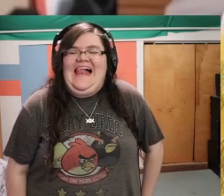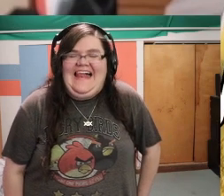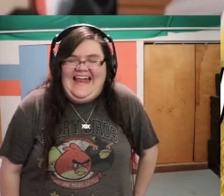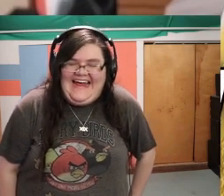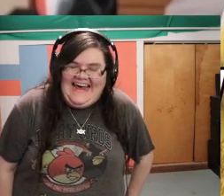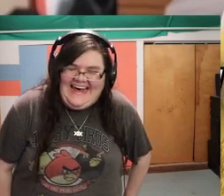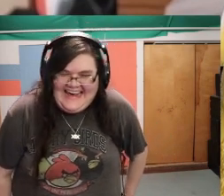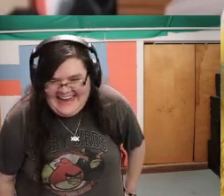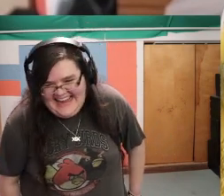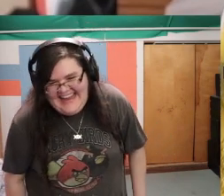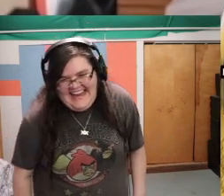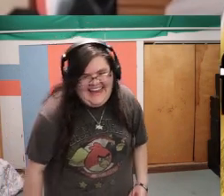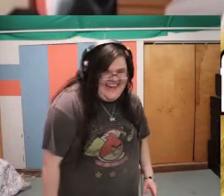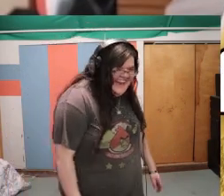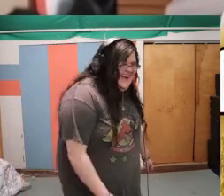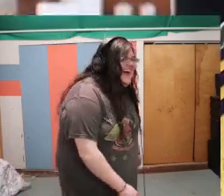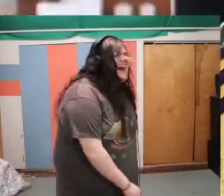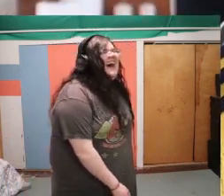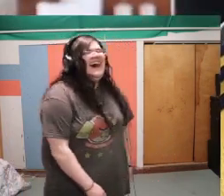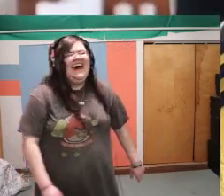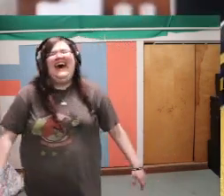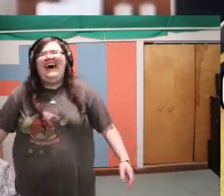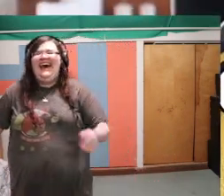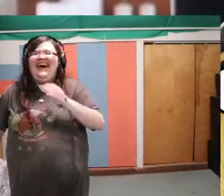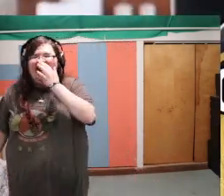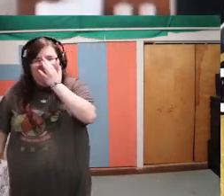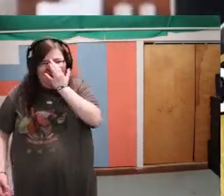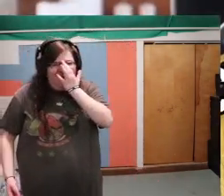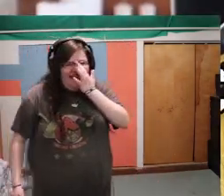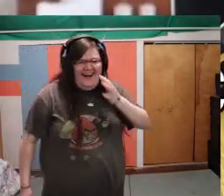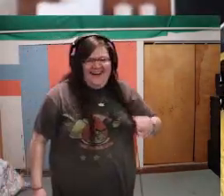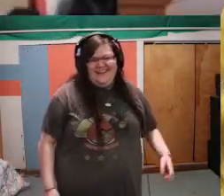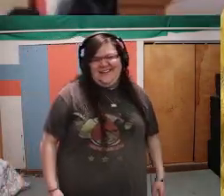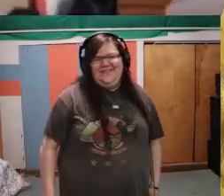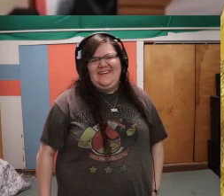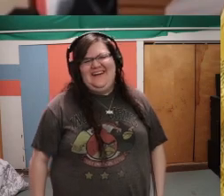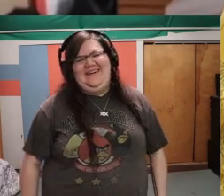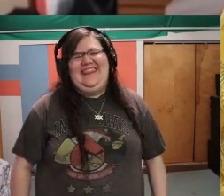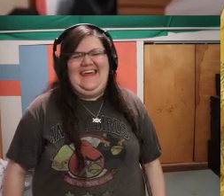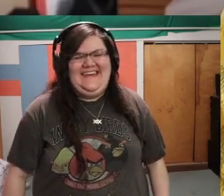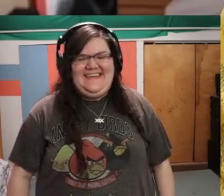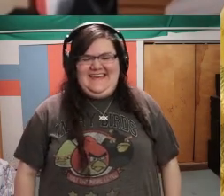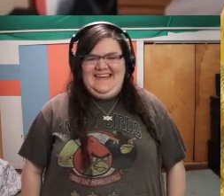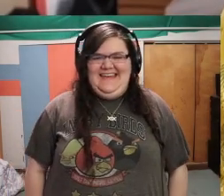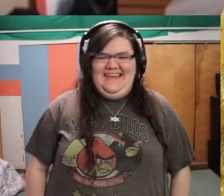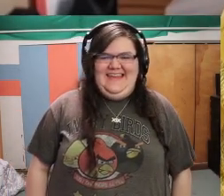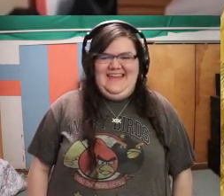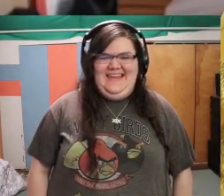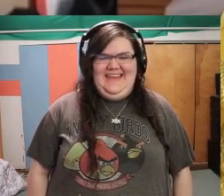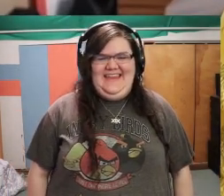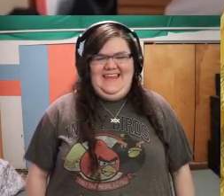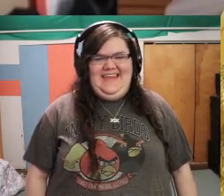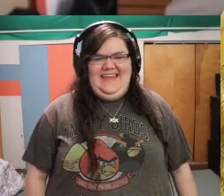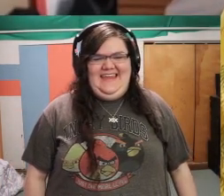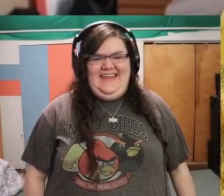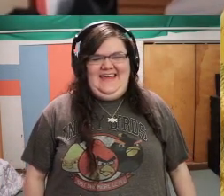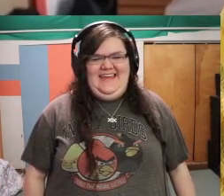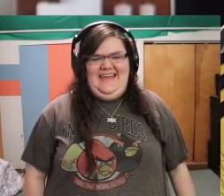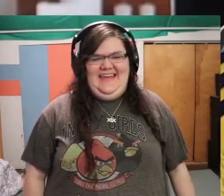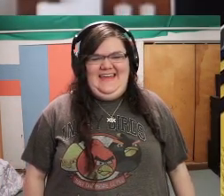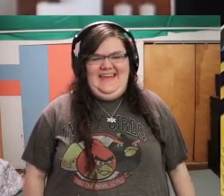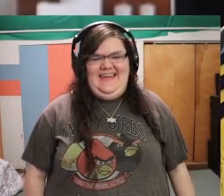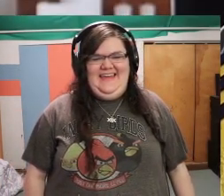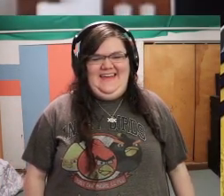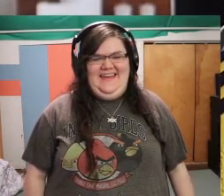did, my faith in the world has diminished. How can you break my heart like that? I honestly forgot about that. I played the game and